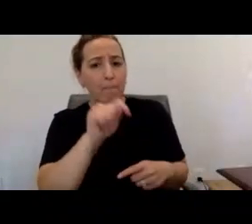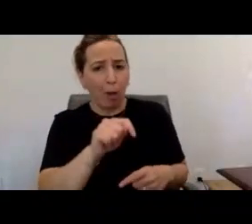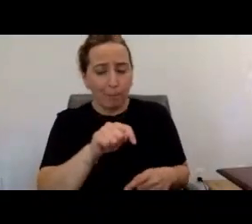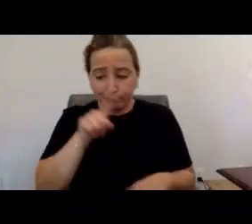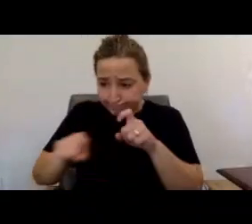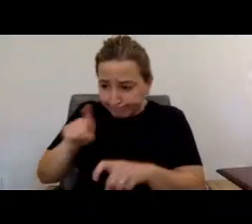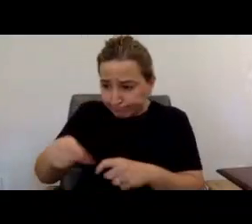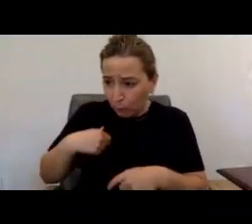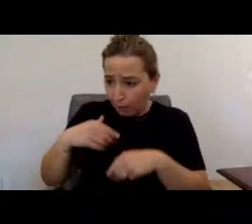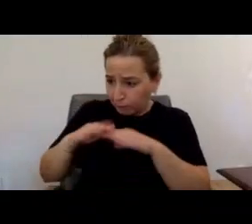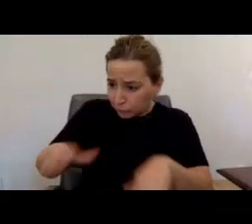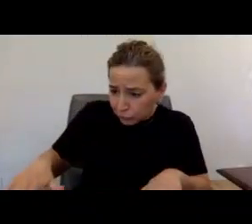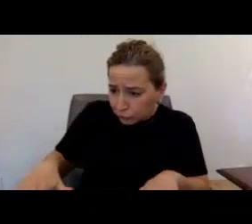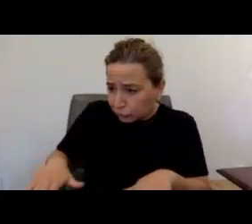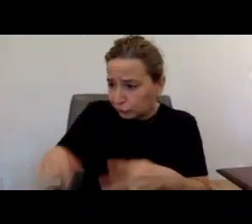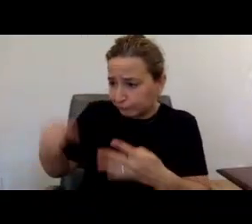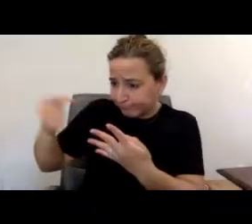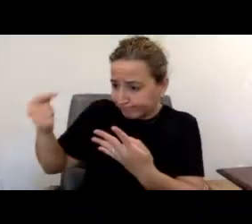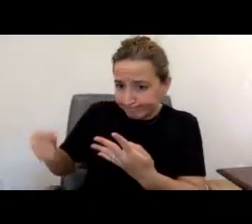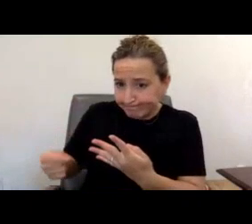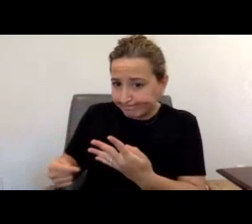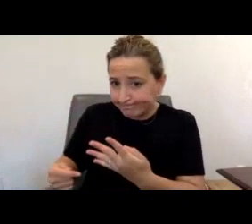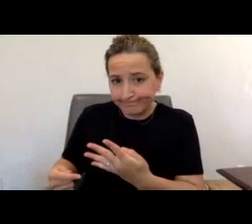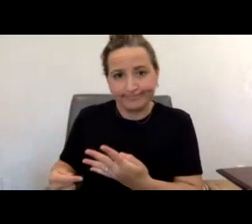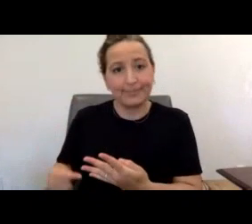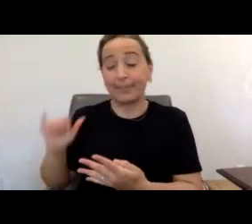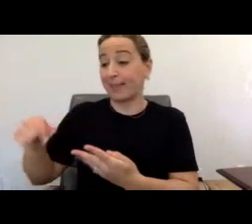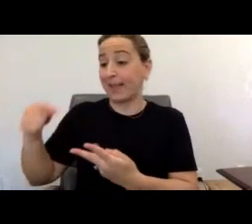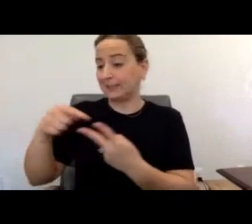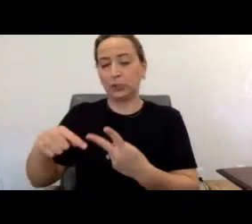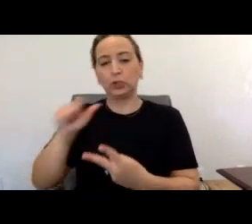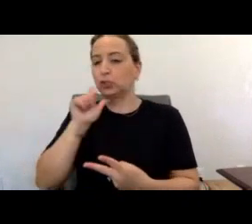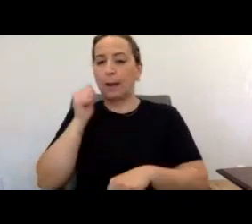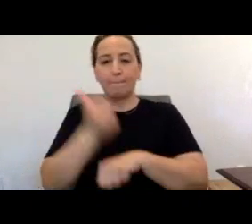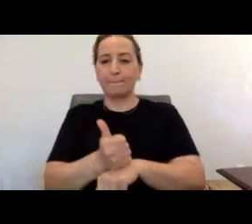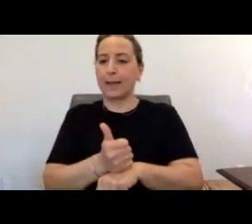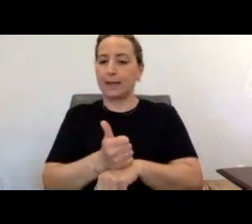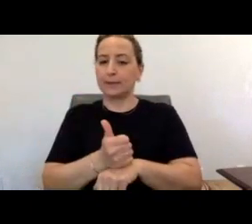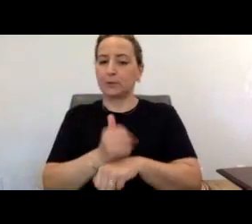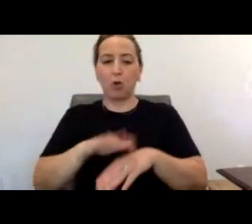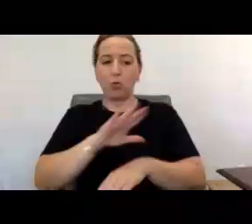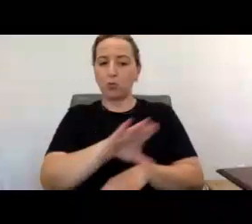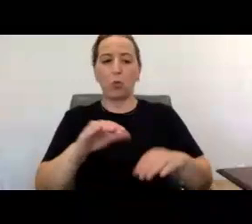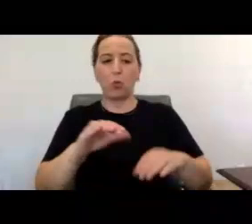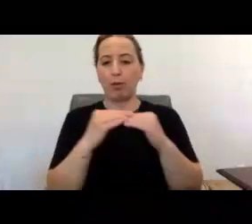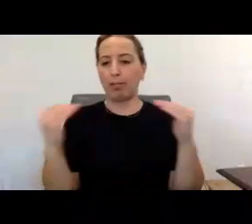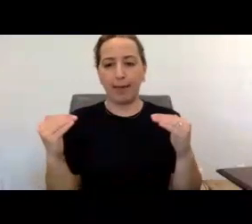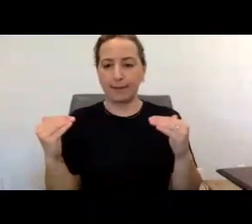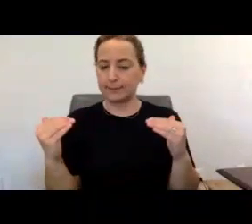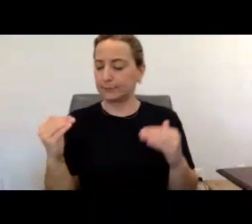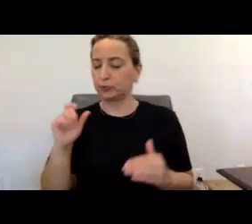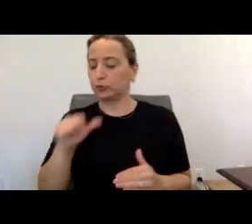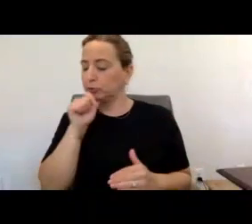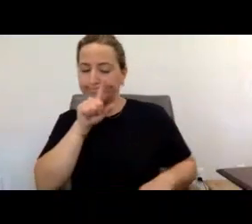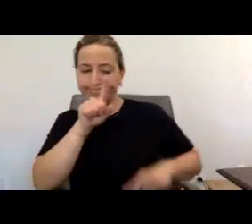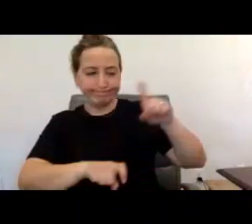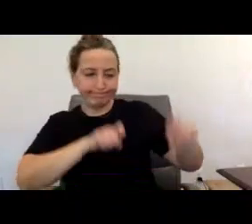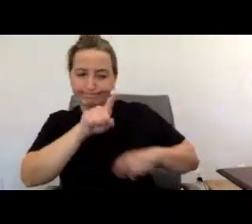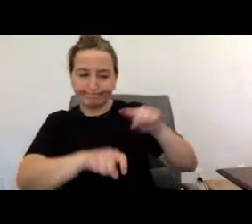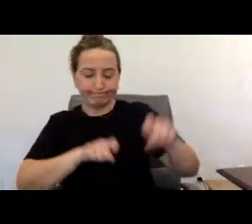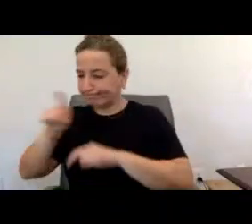making decisions on the basis of someone's protected class, so they shouldn't be asking any questions about that either, because that's going to have